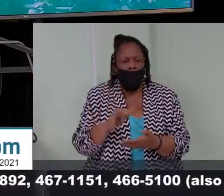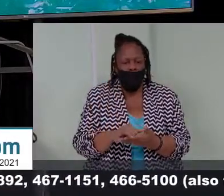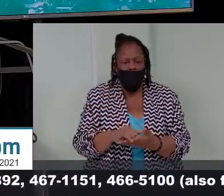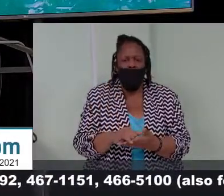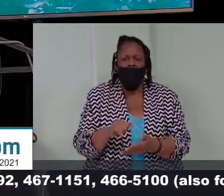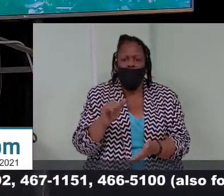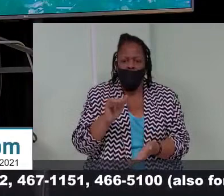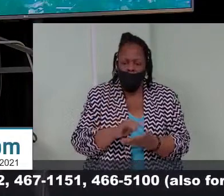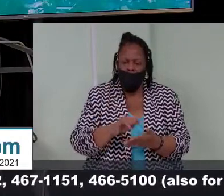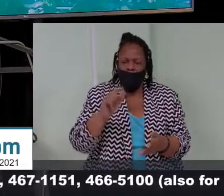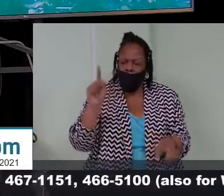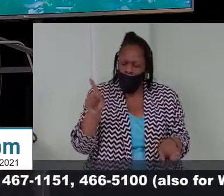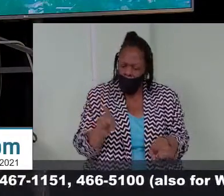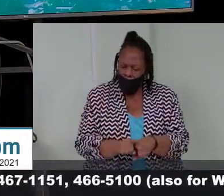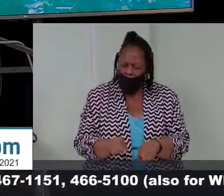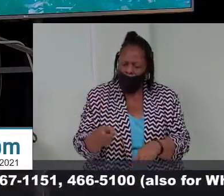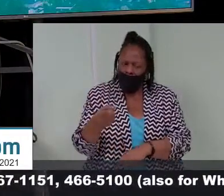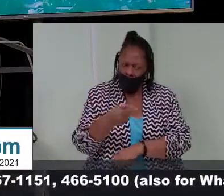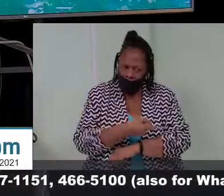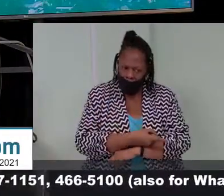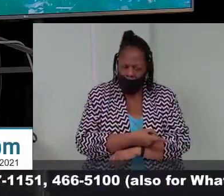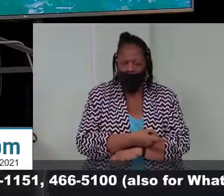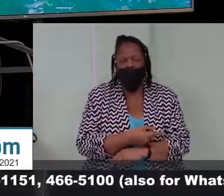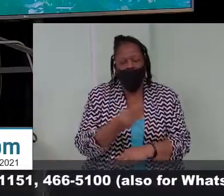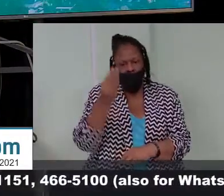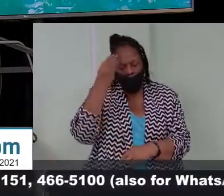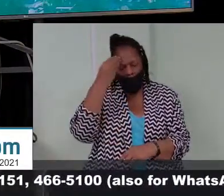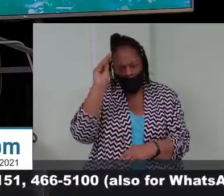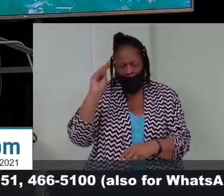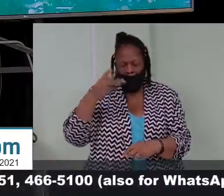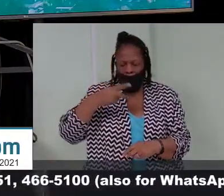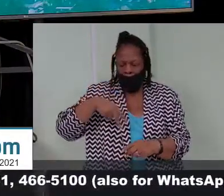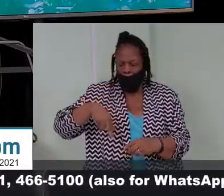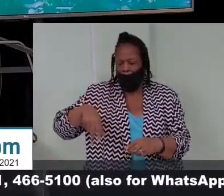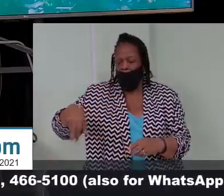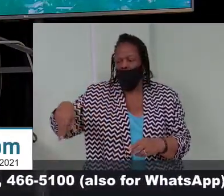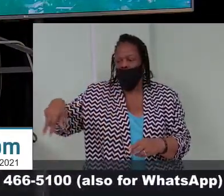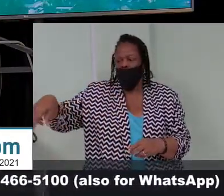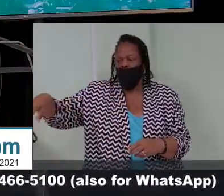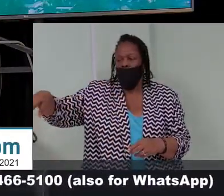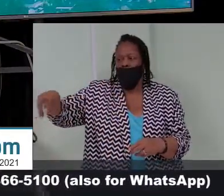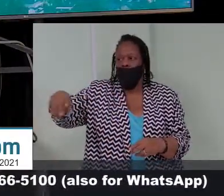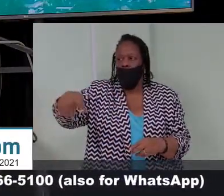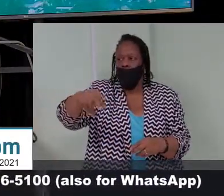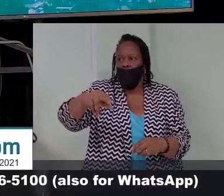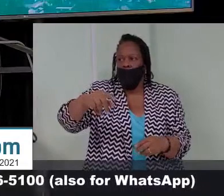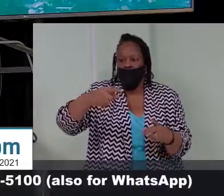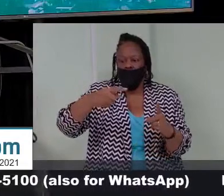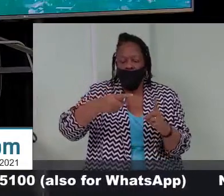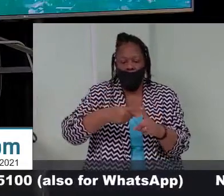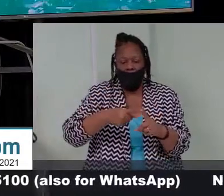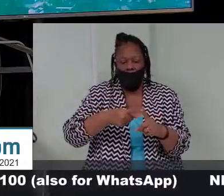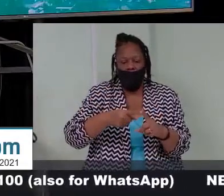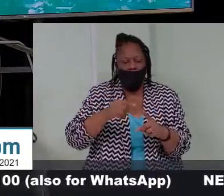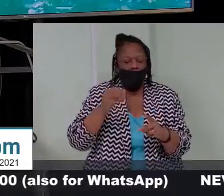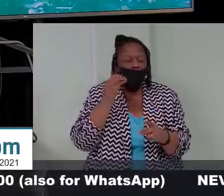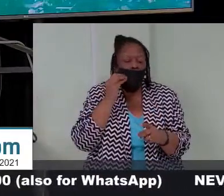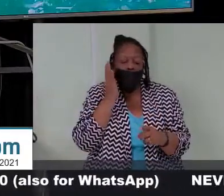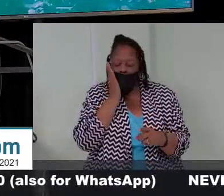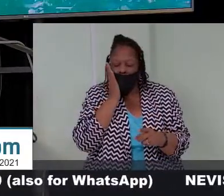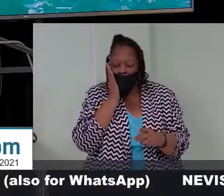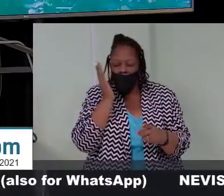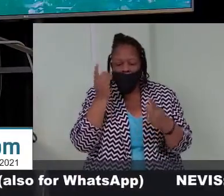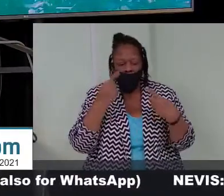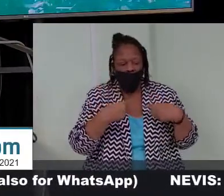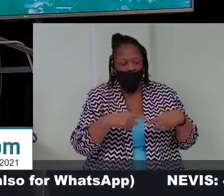day, Mr. Giuseppe left his room and went to the hotel's perimeter fence, where he met